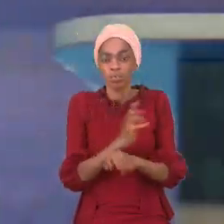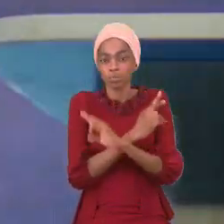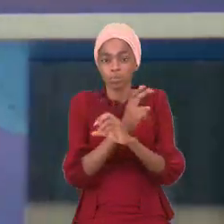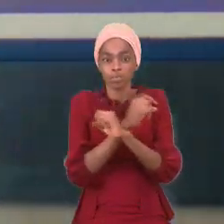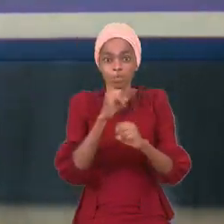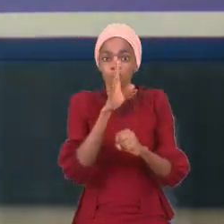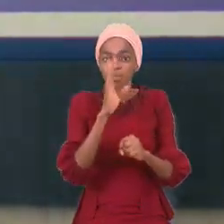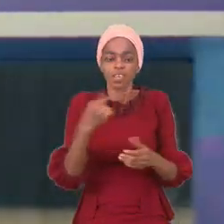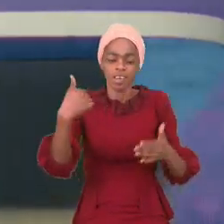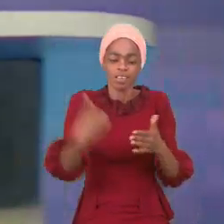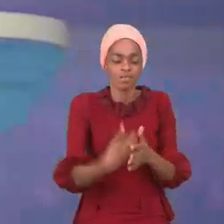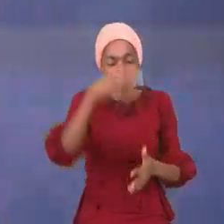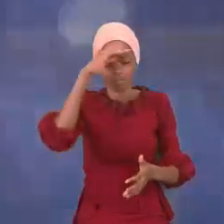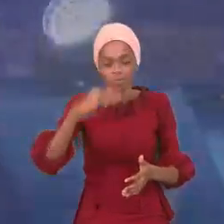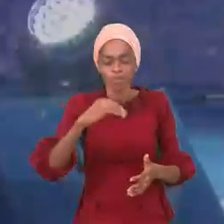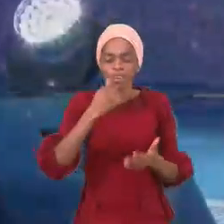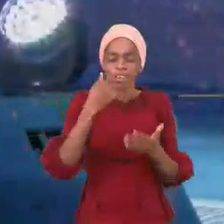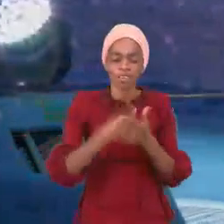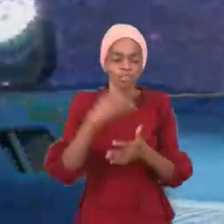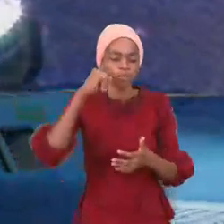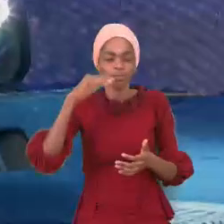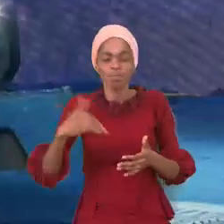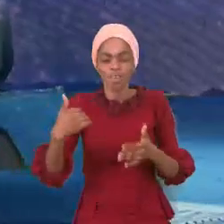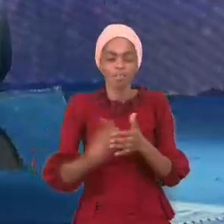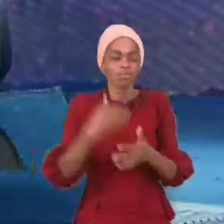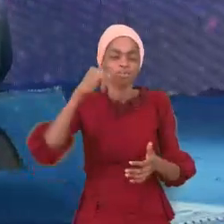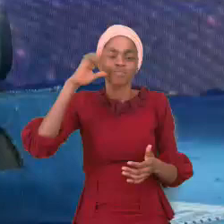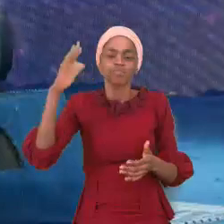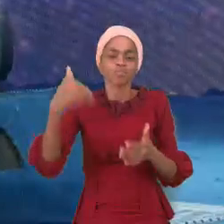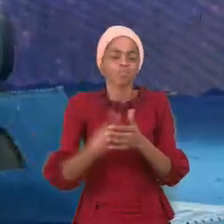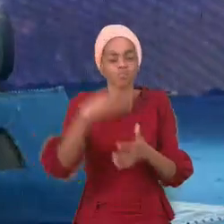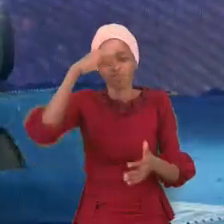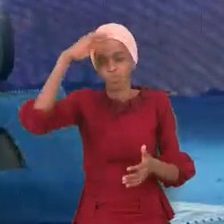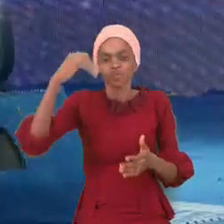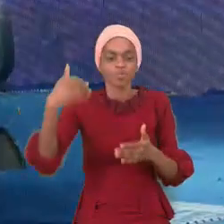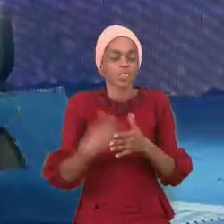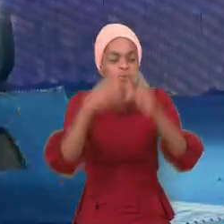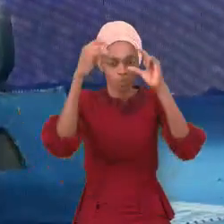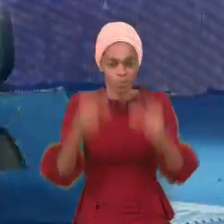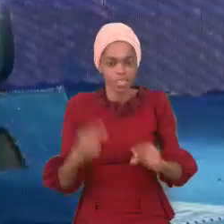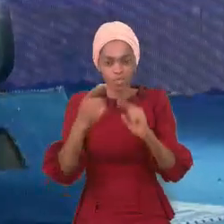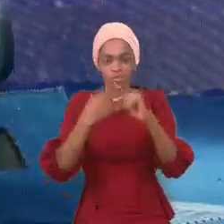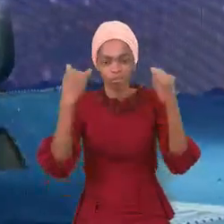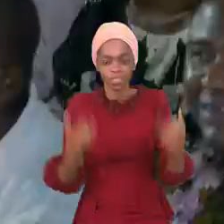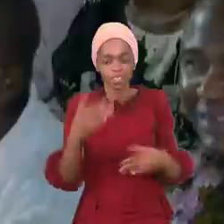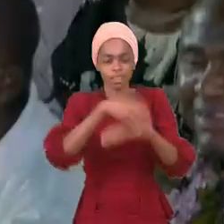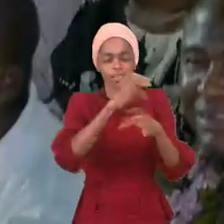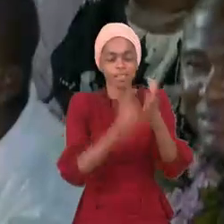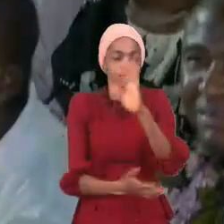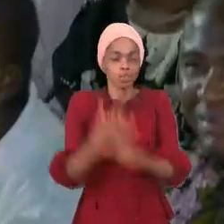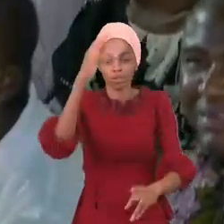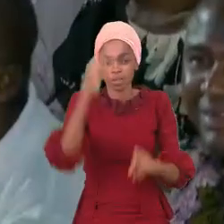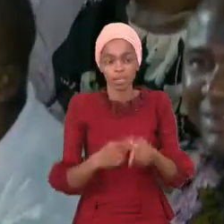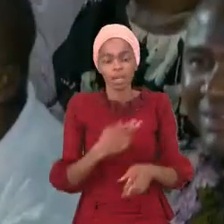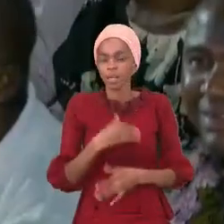a new boy, a new man, a new woman, a new person from tonight in Jesus' name. And